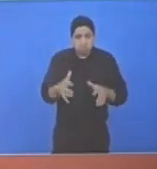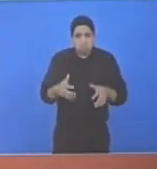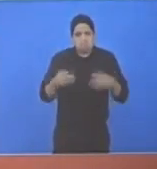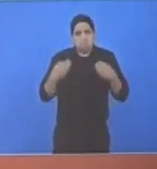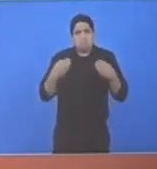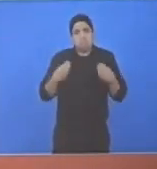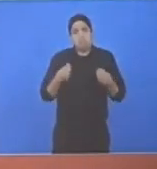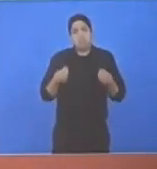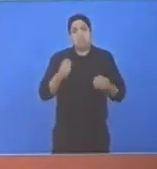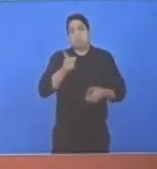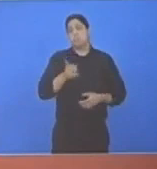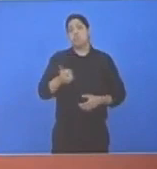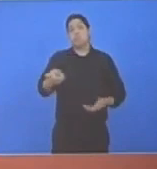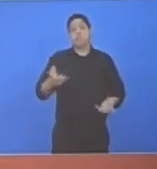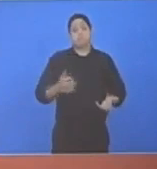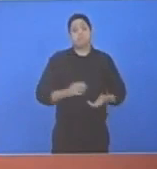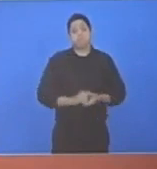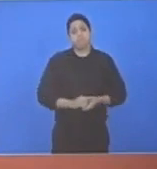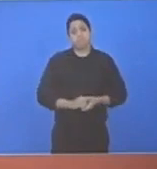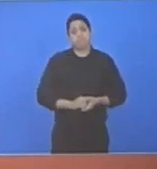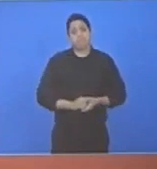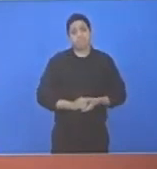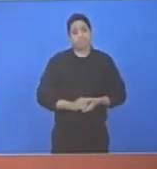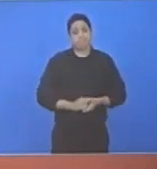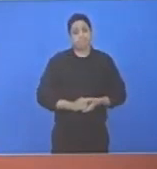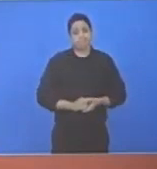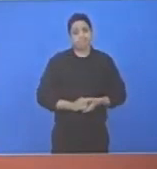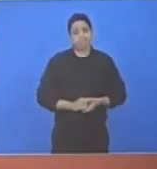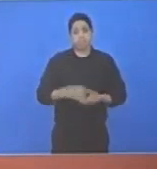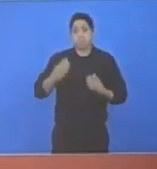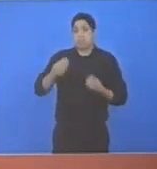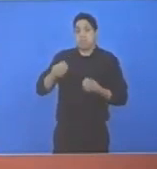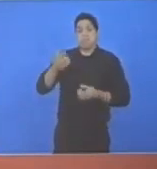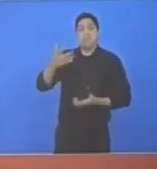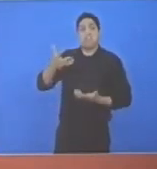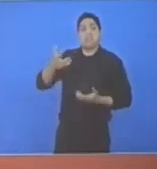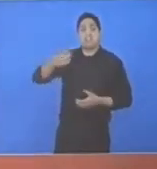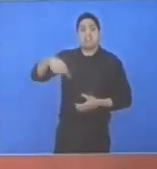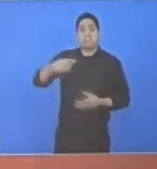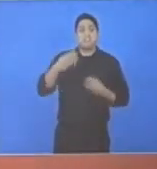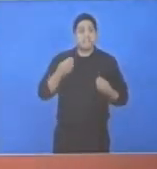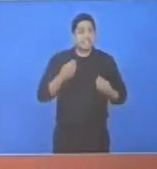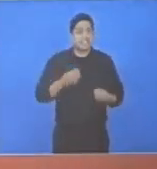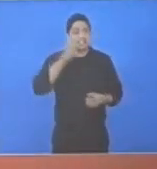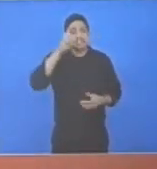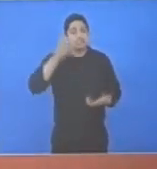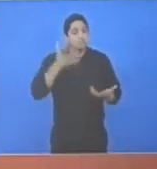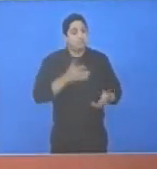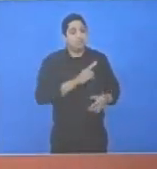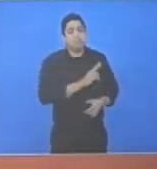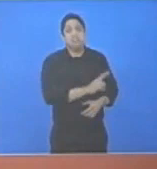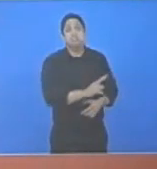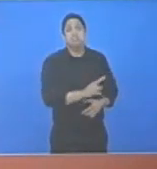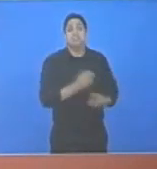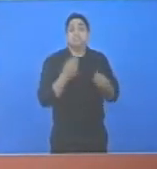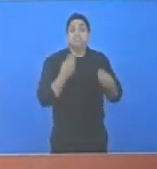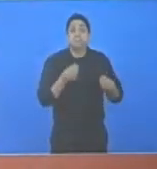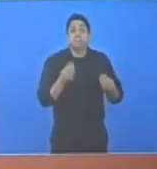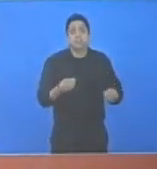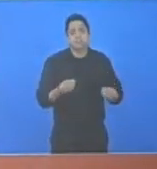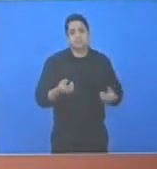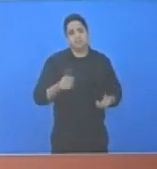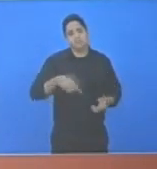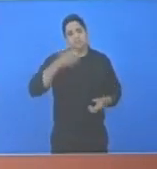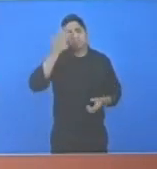He doesn't want. So what was the reason? What's the purpose? Why God wants a city if the